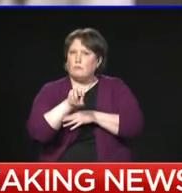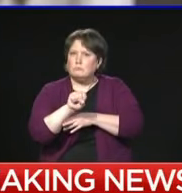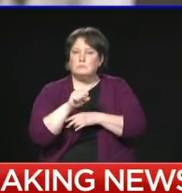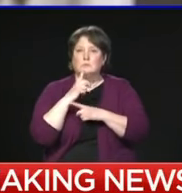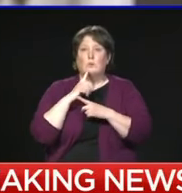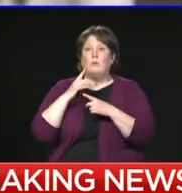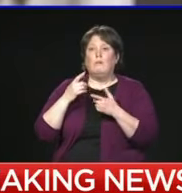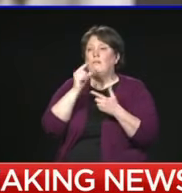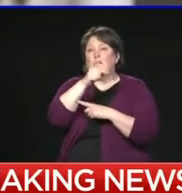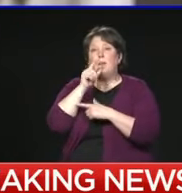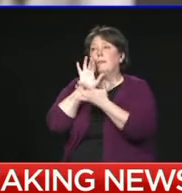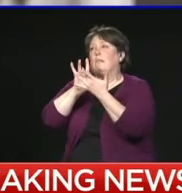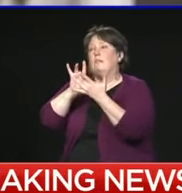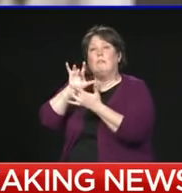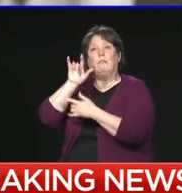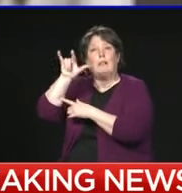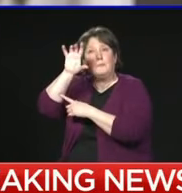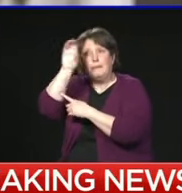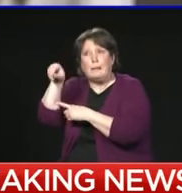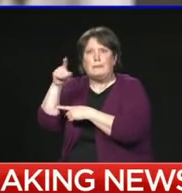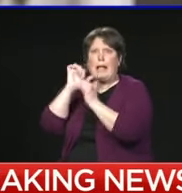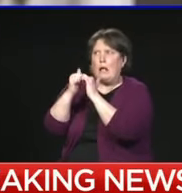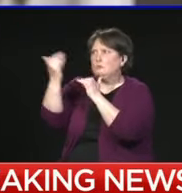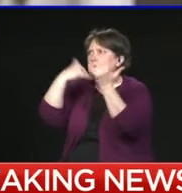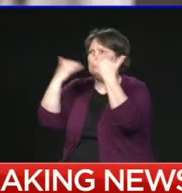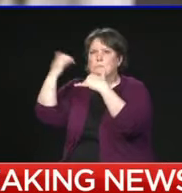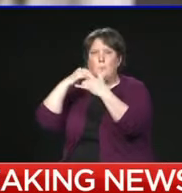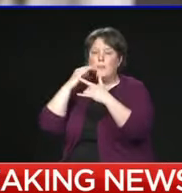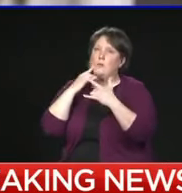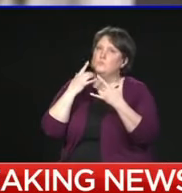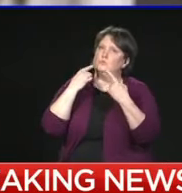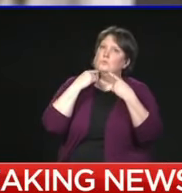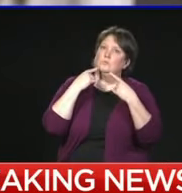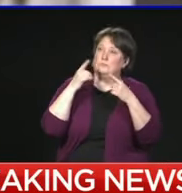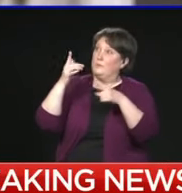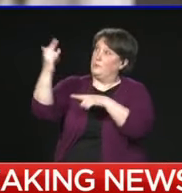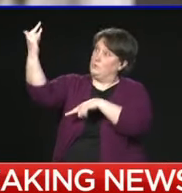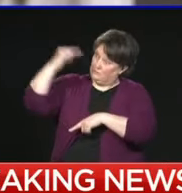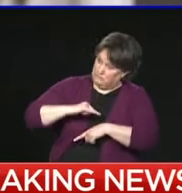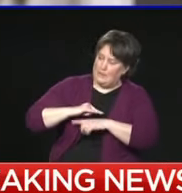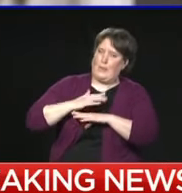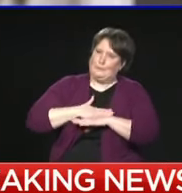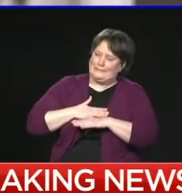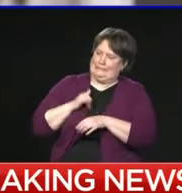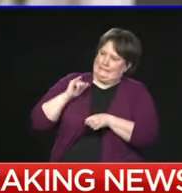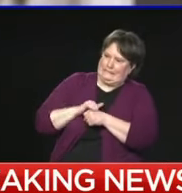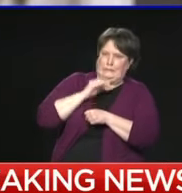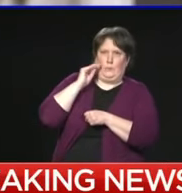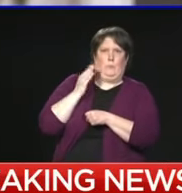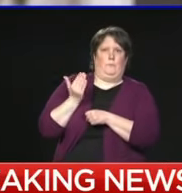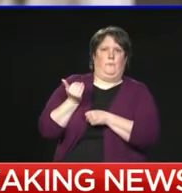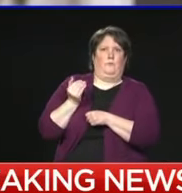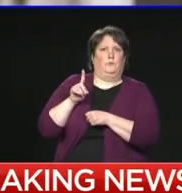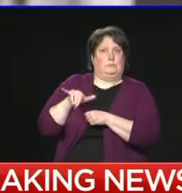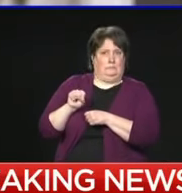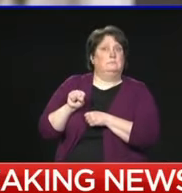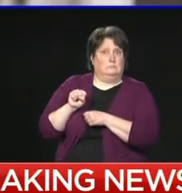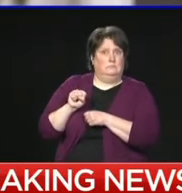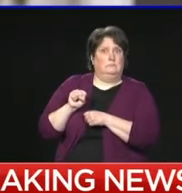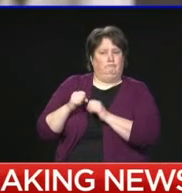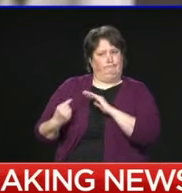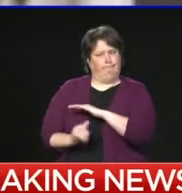from abroad and instructing everyone that they must isolate at home for 14 days. We're